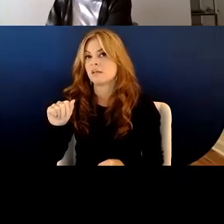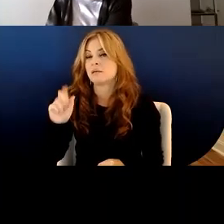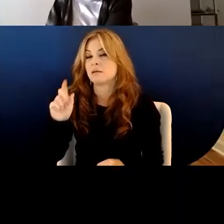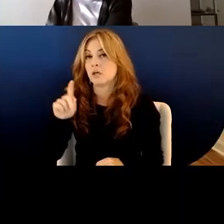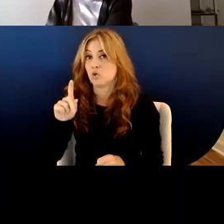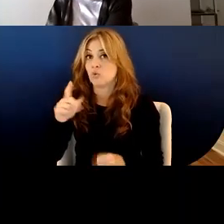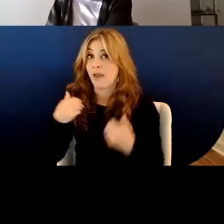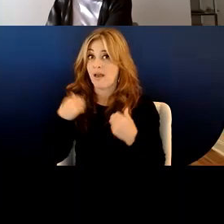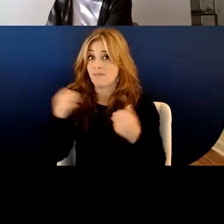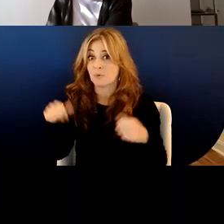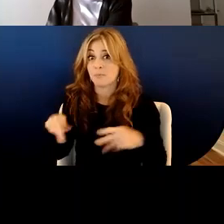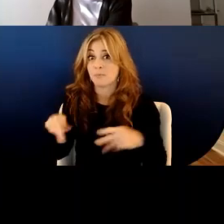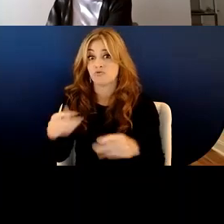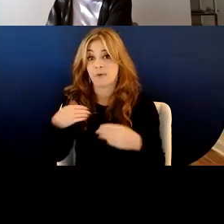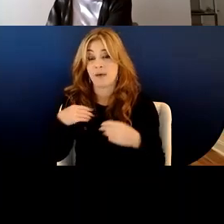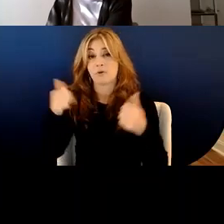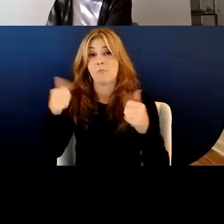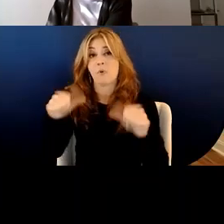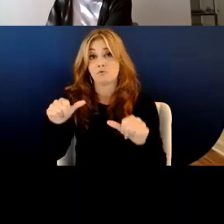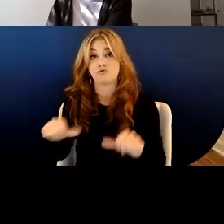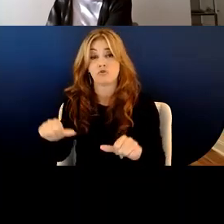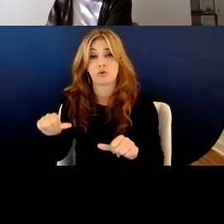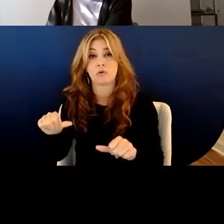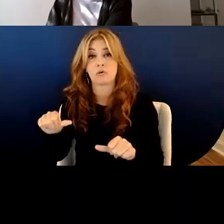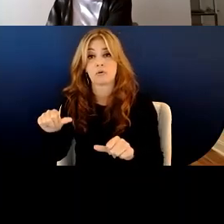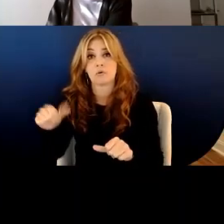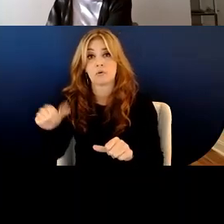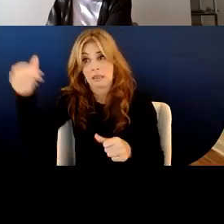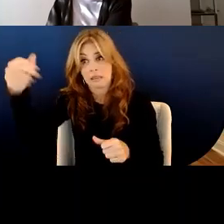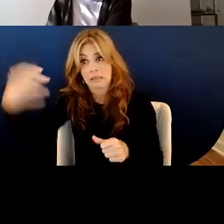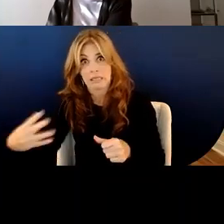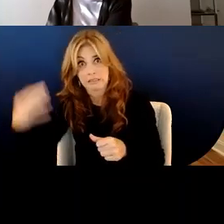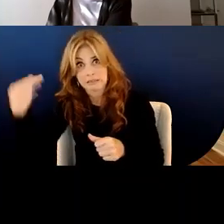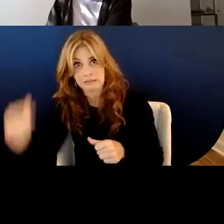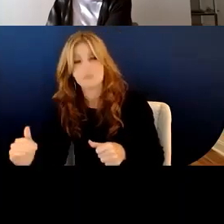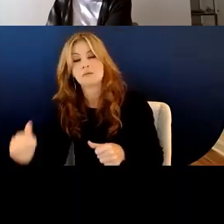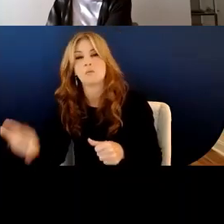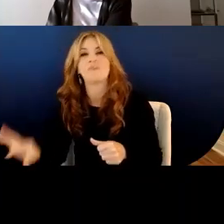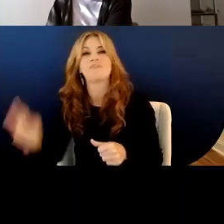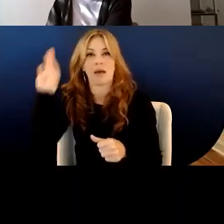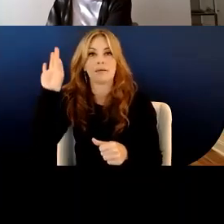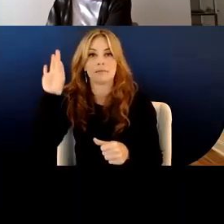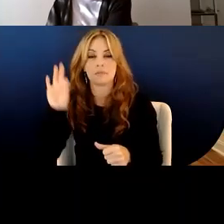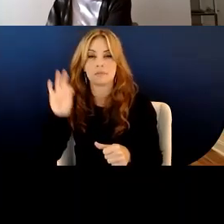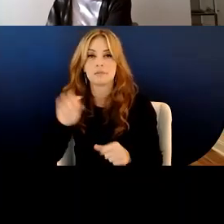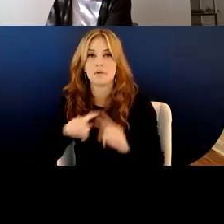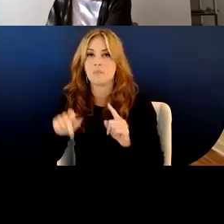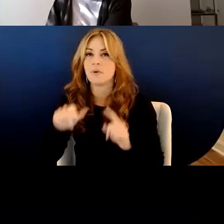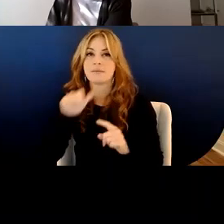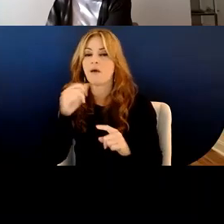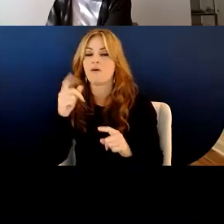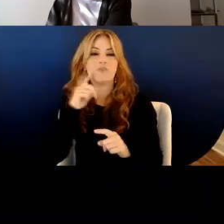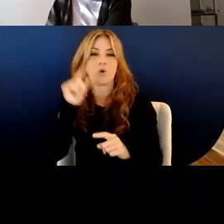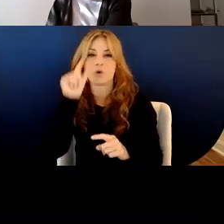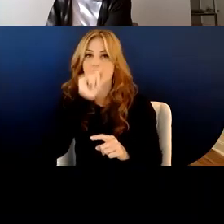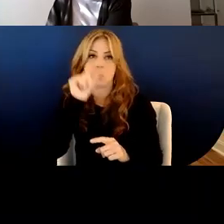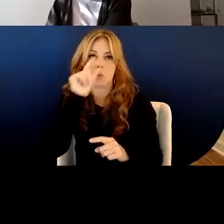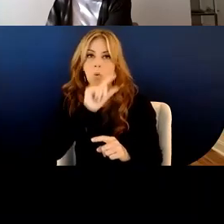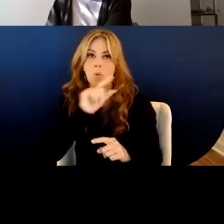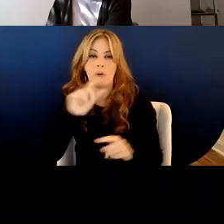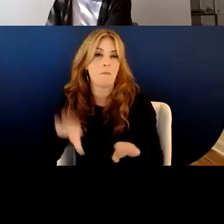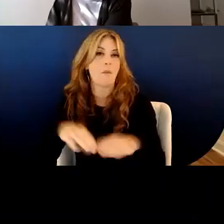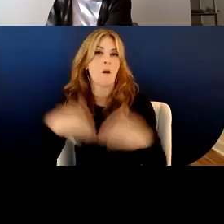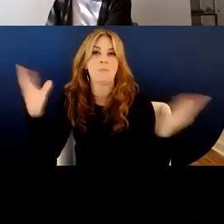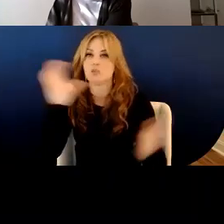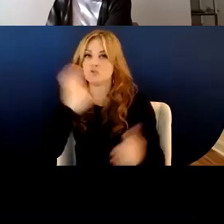to have your poster discoverable, it will be discoverable there, but not just on a random Google public search.